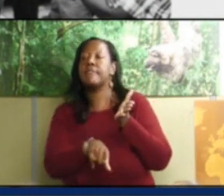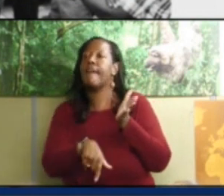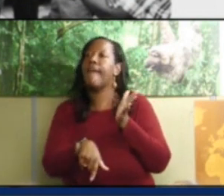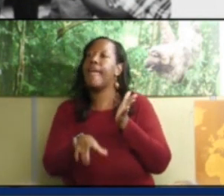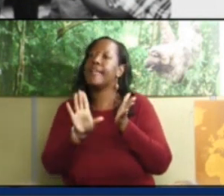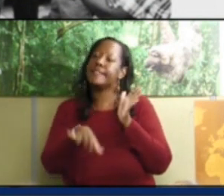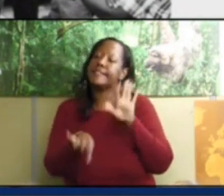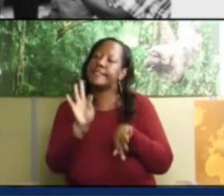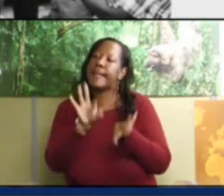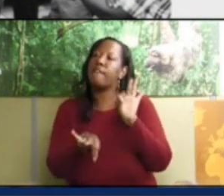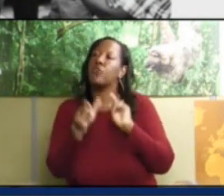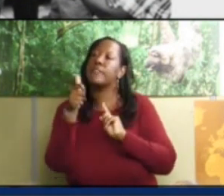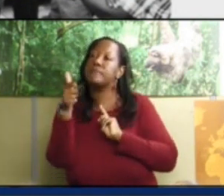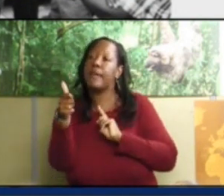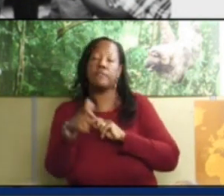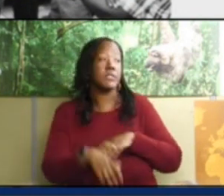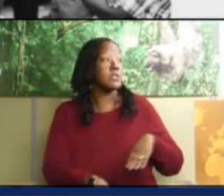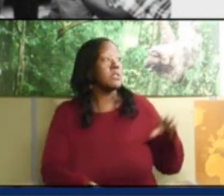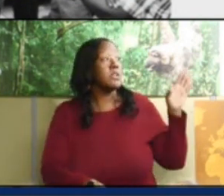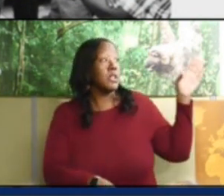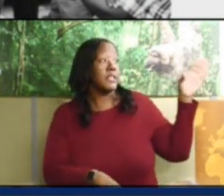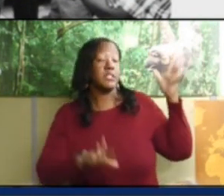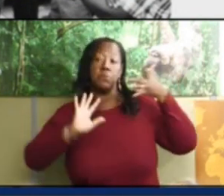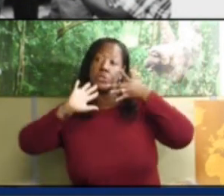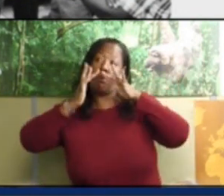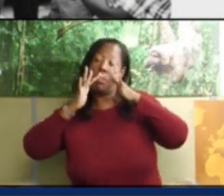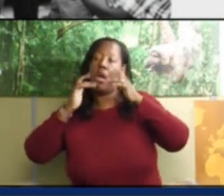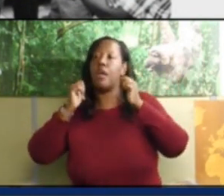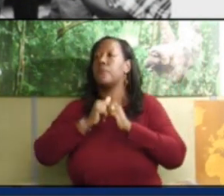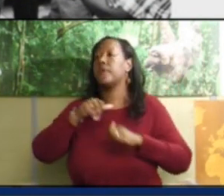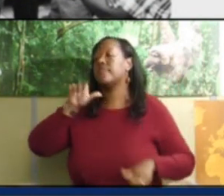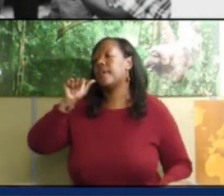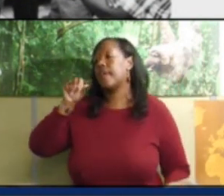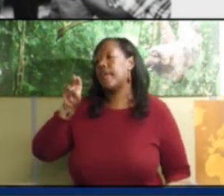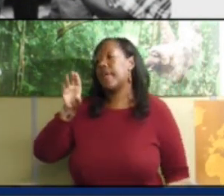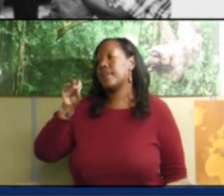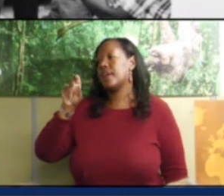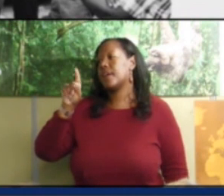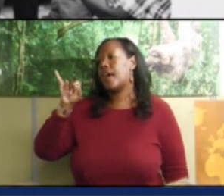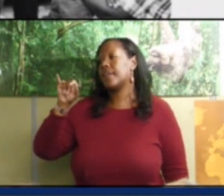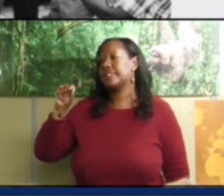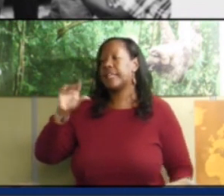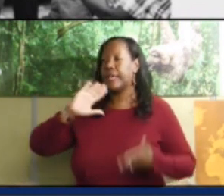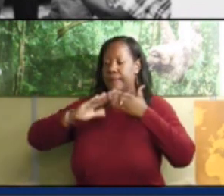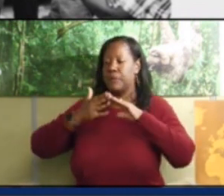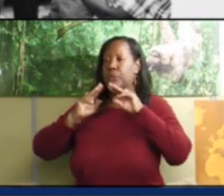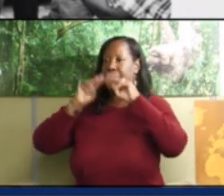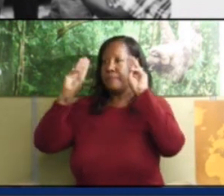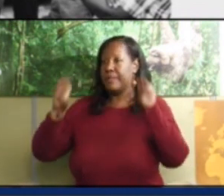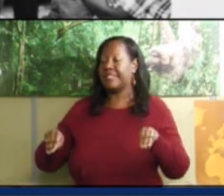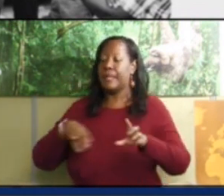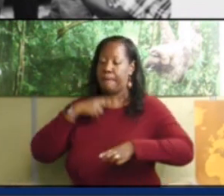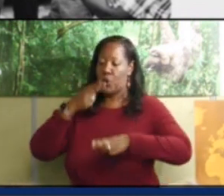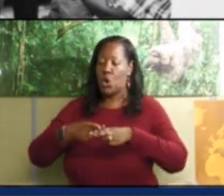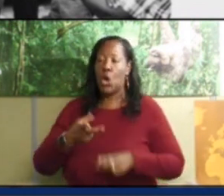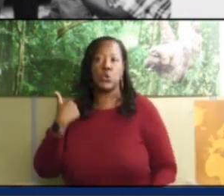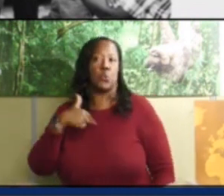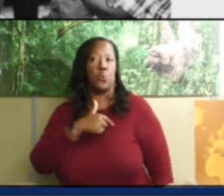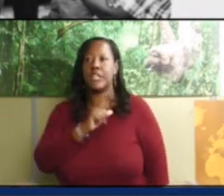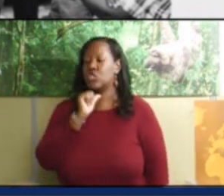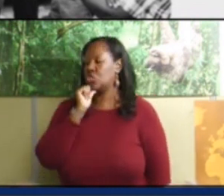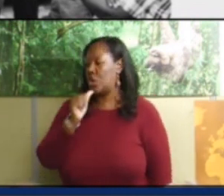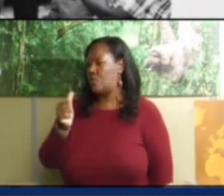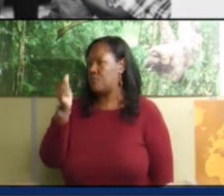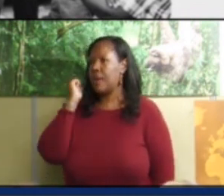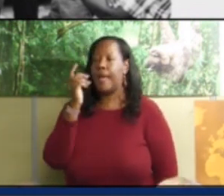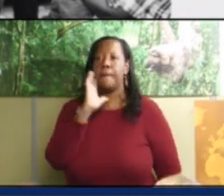discoveries. This was an online exhibition that we did with the Anacostia Community Museum recently called We Shall Not Be Moved, Stories of Struggle from